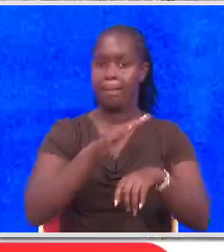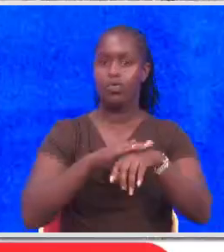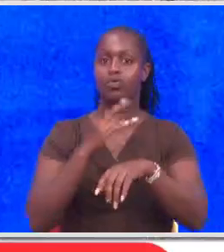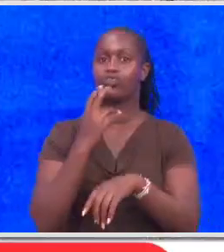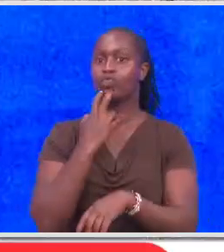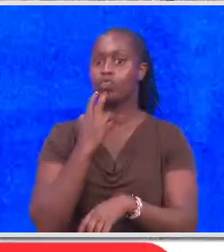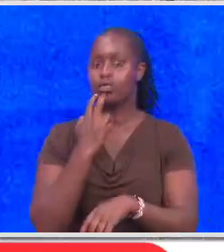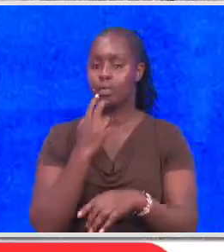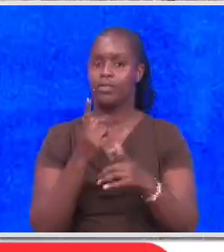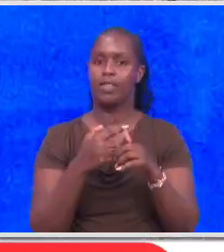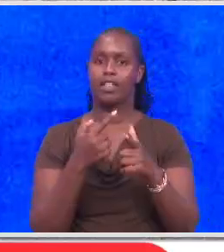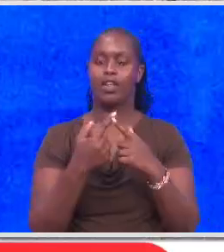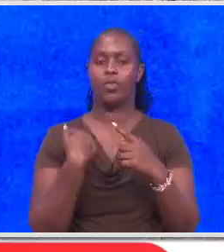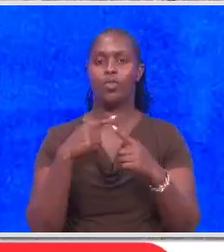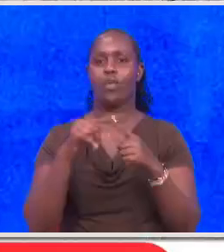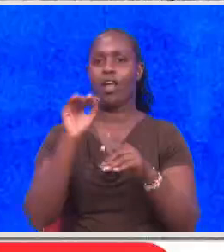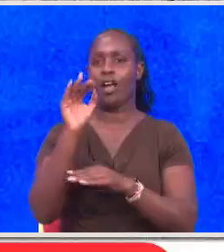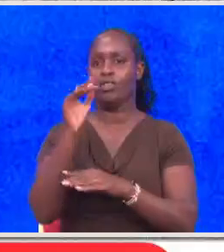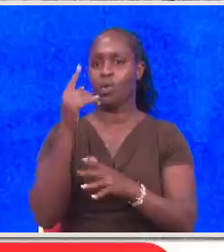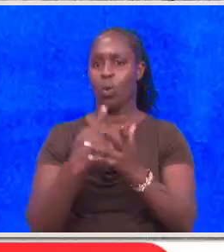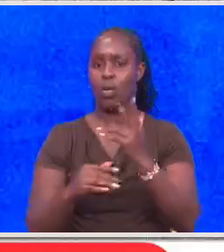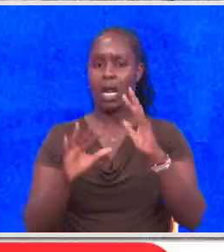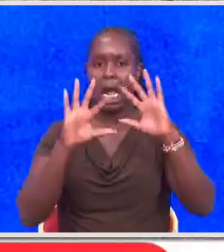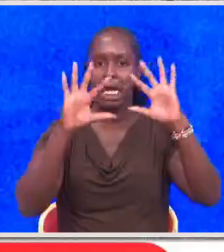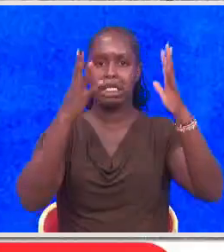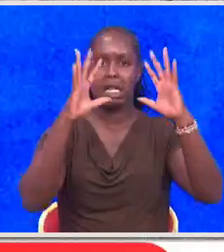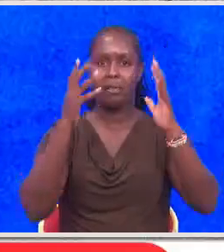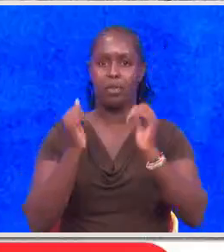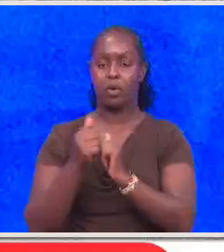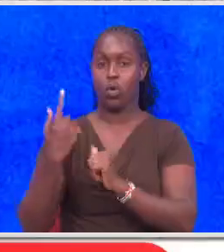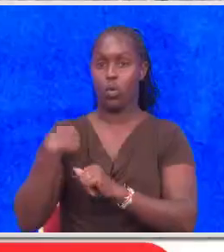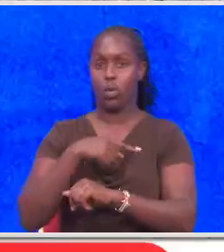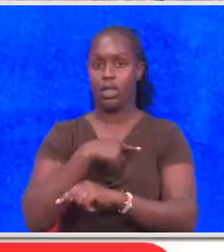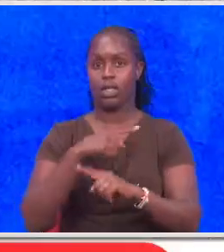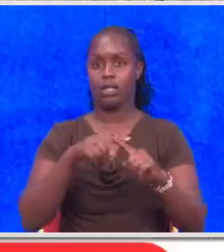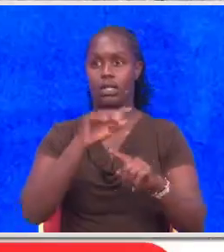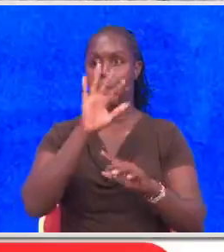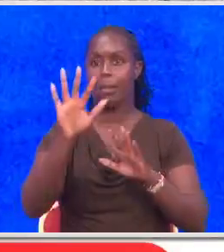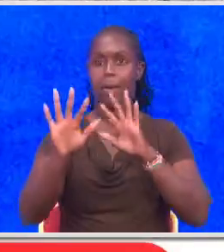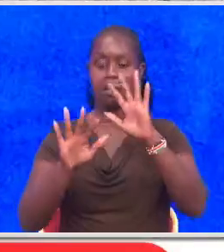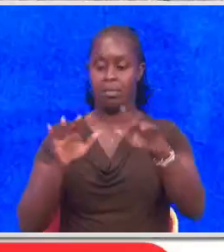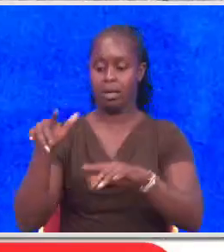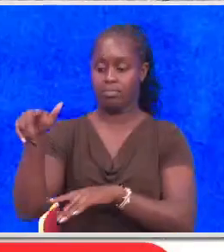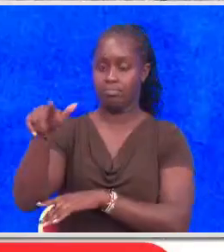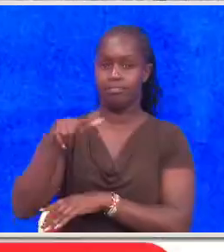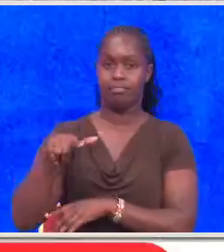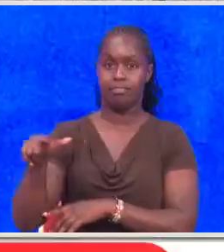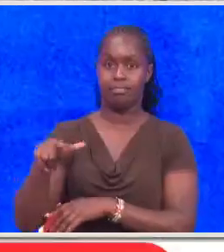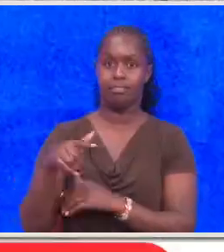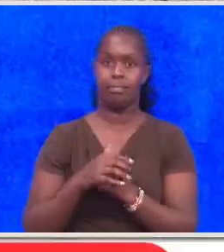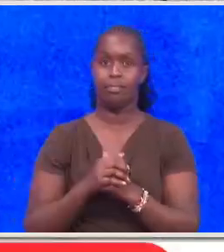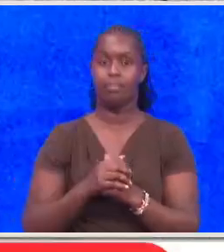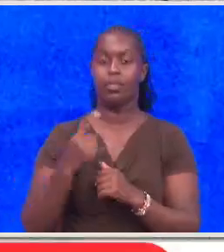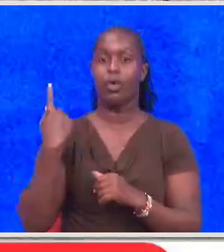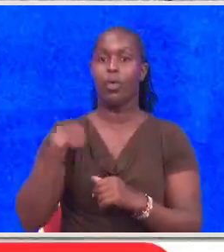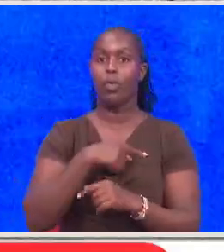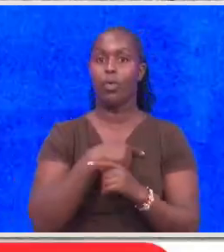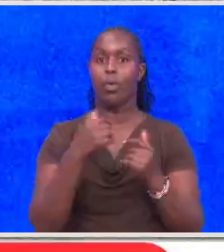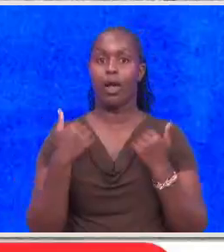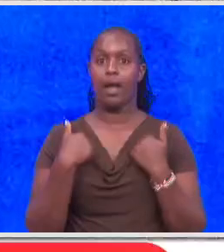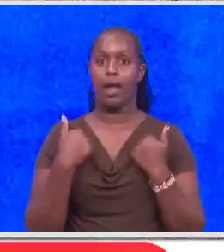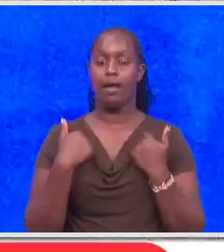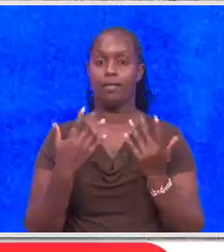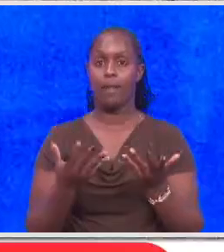we advise that they celebrate with us in their respective locations. We have made adequate